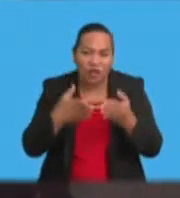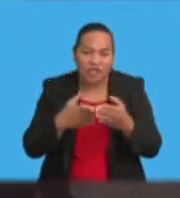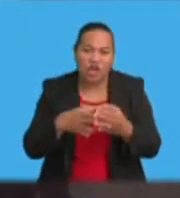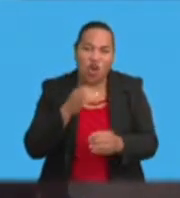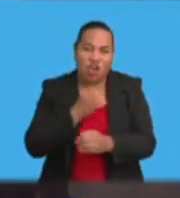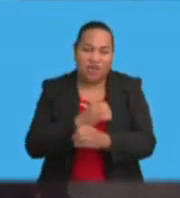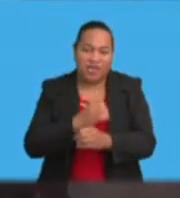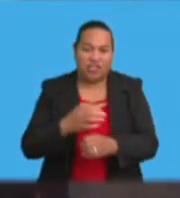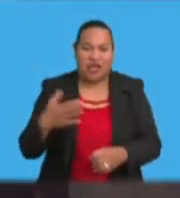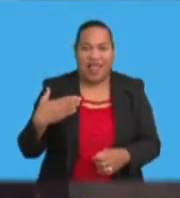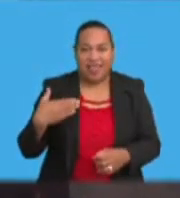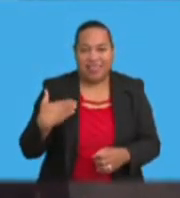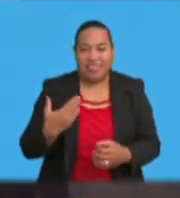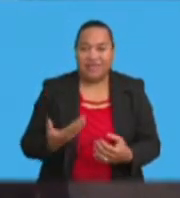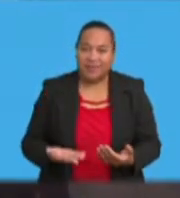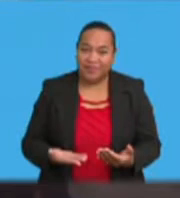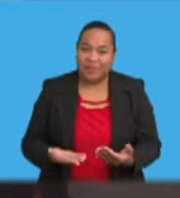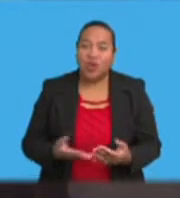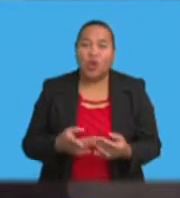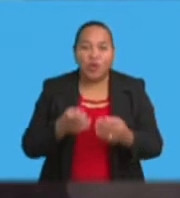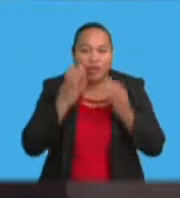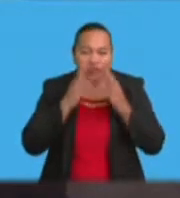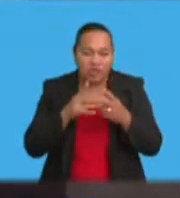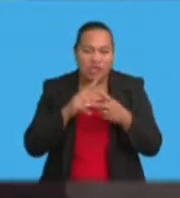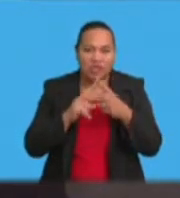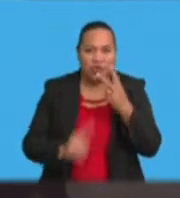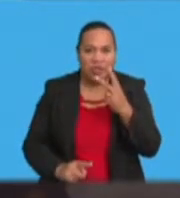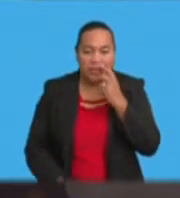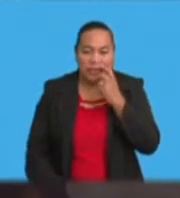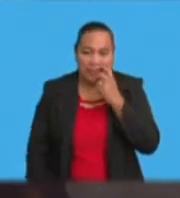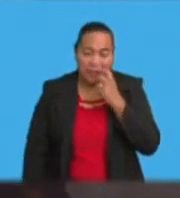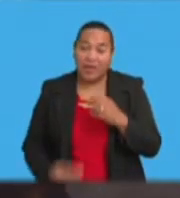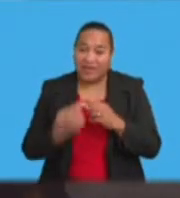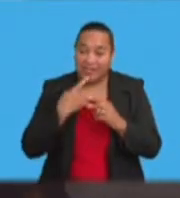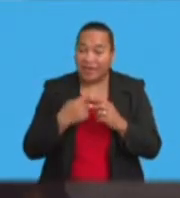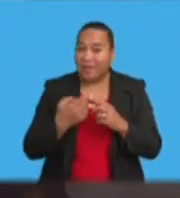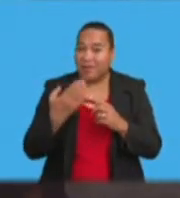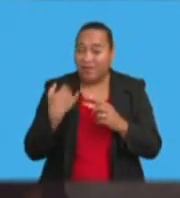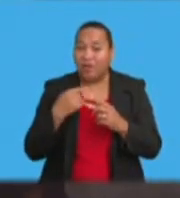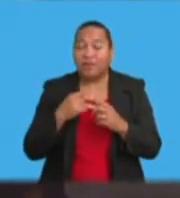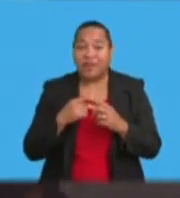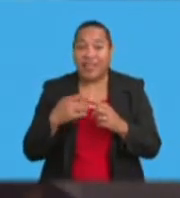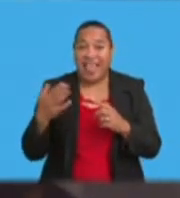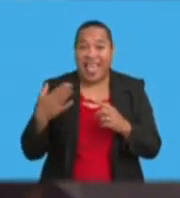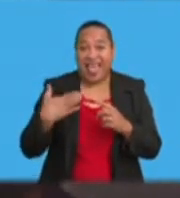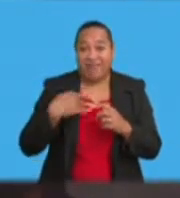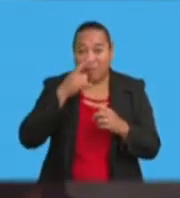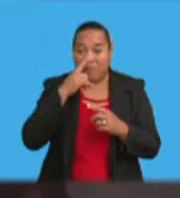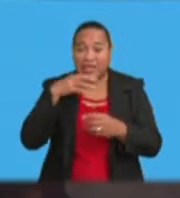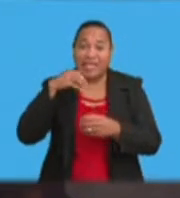And occupational health, basically we're talking about two things, as I mentioned before. One is that the health of the people that are